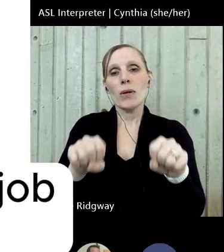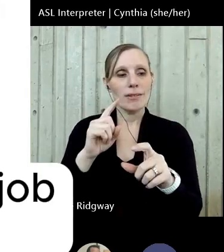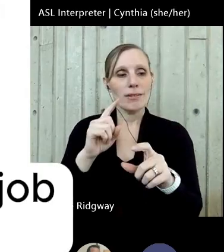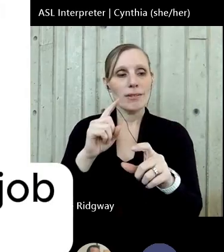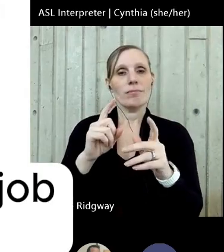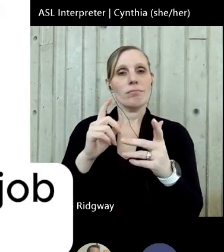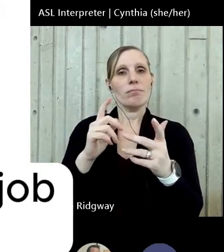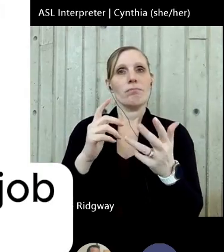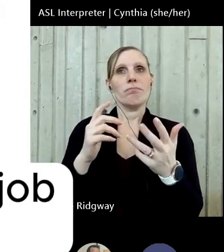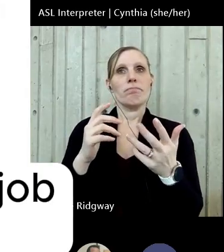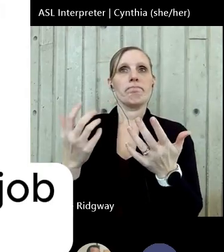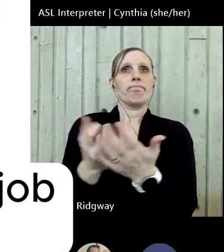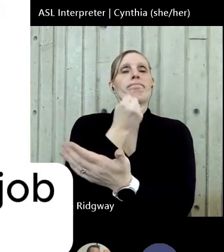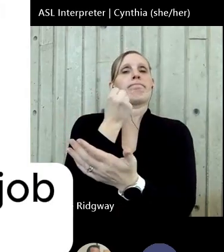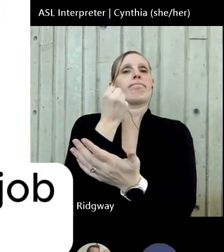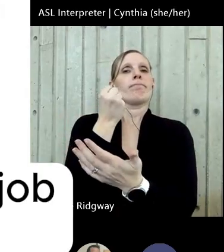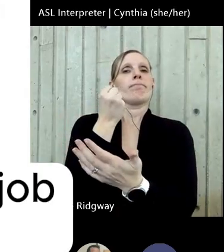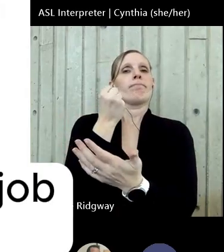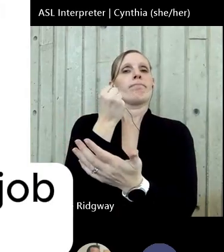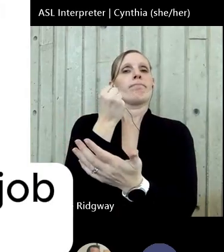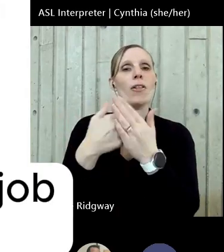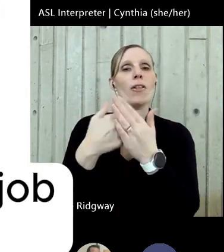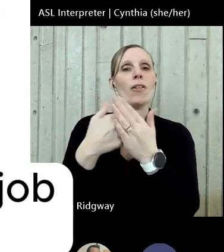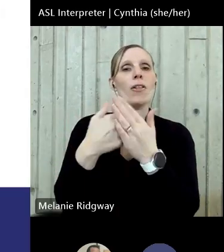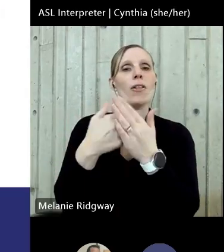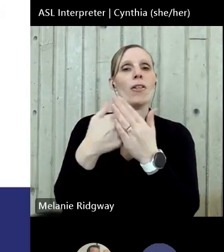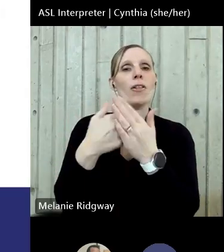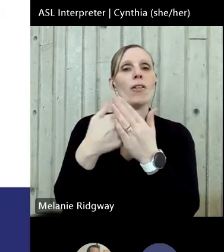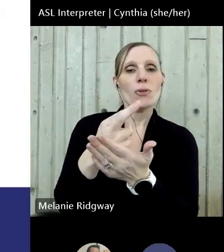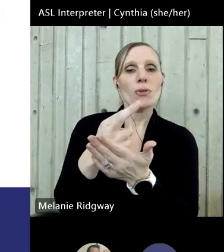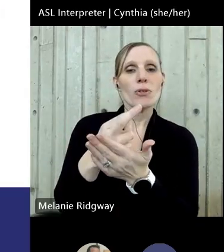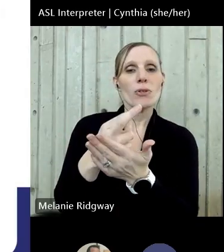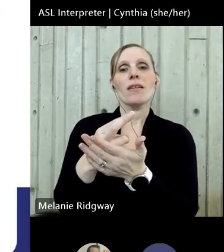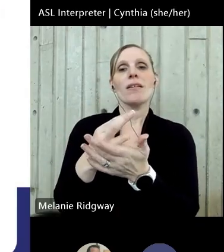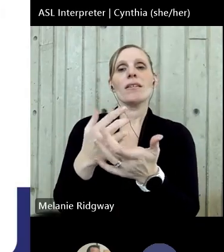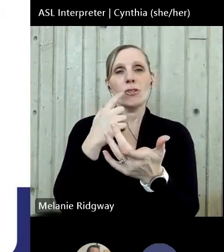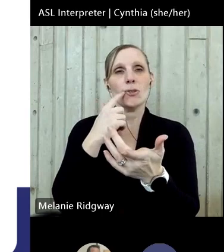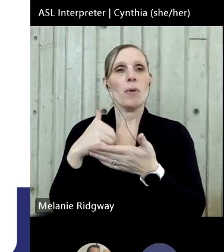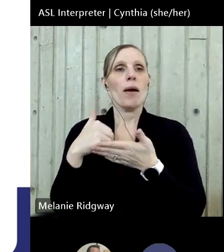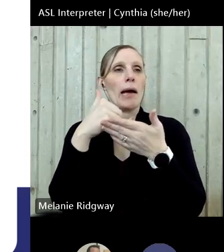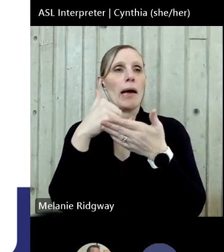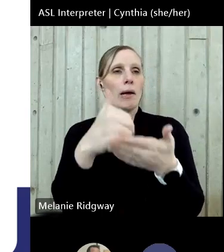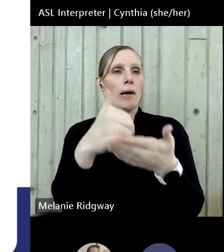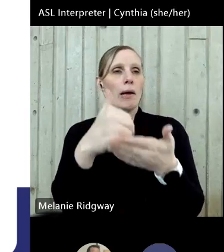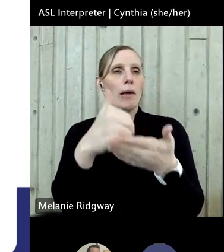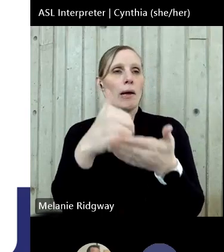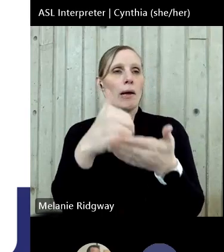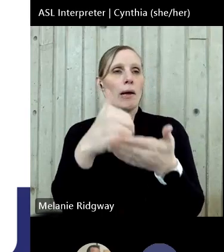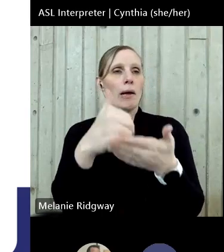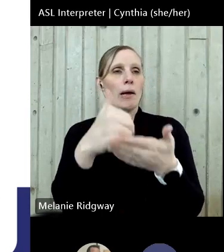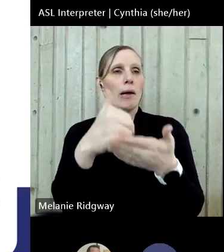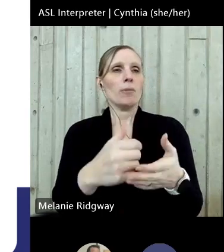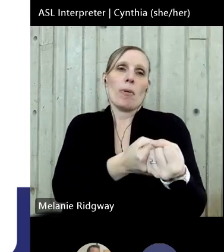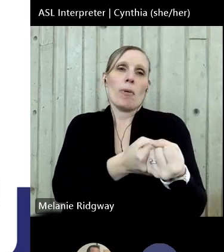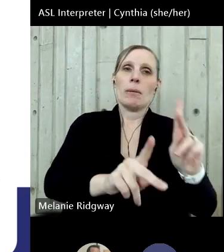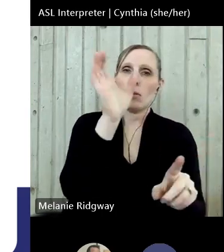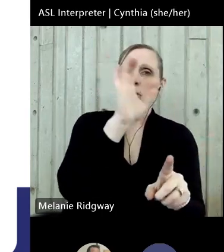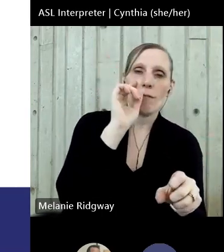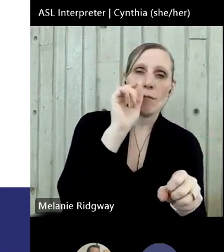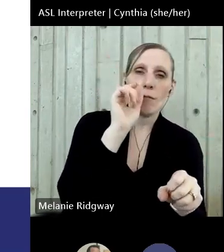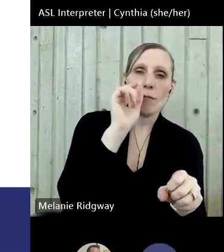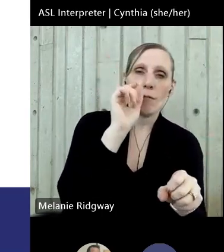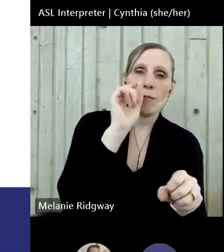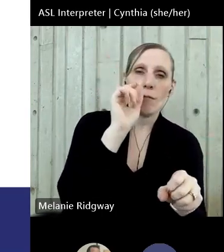to create a supportive environment for job seekers. We are dedicated to fostering strong